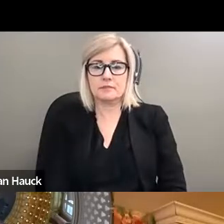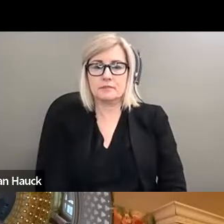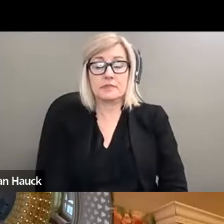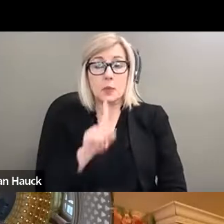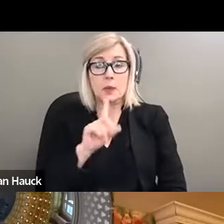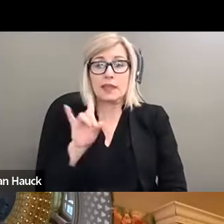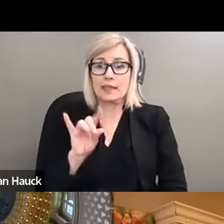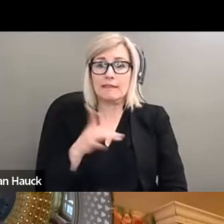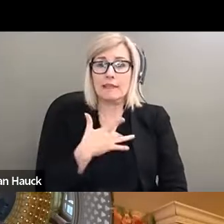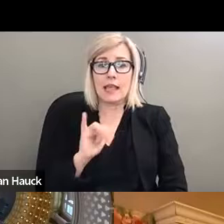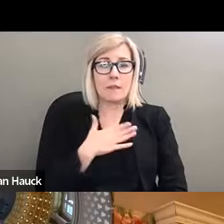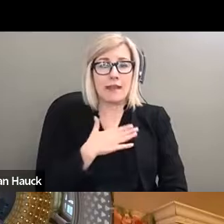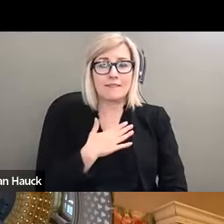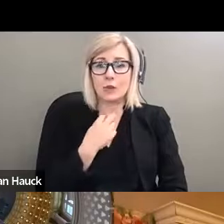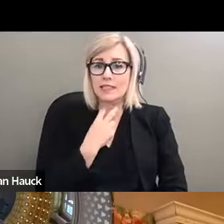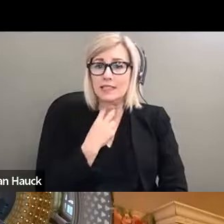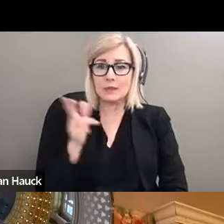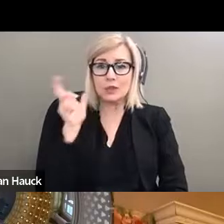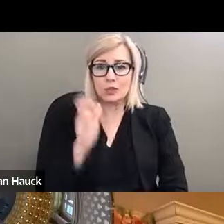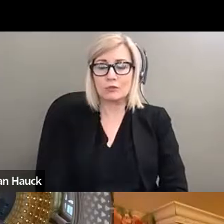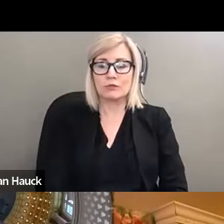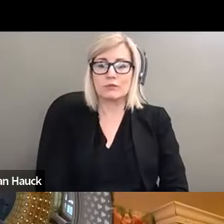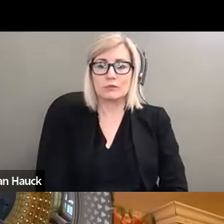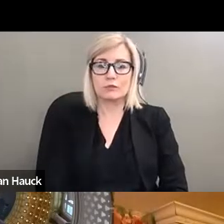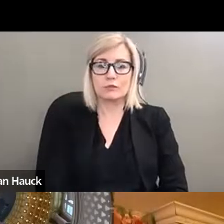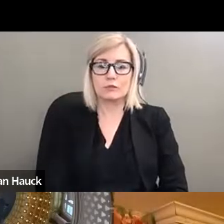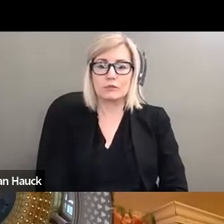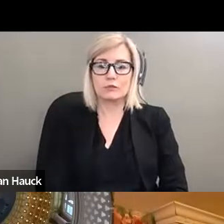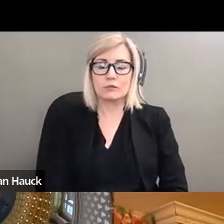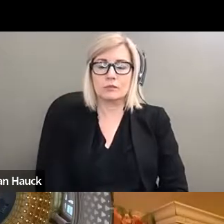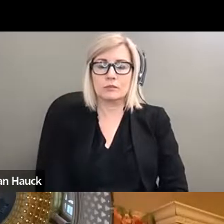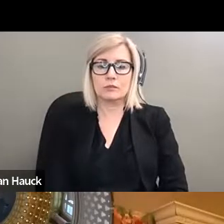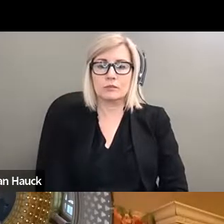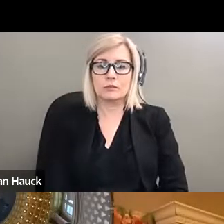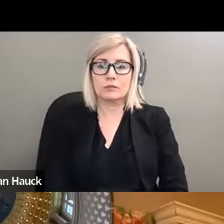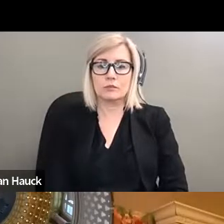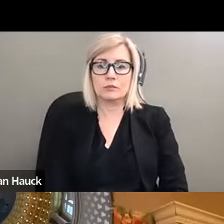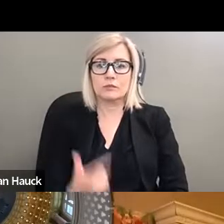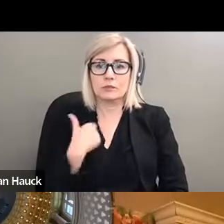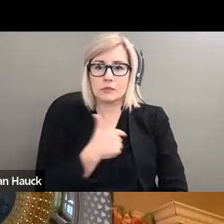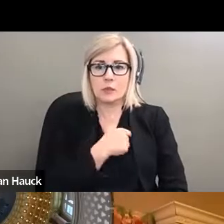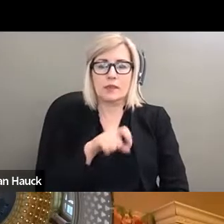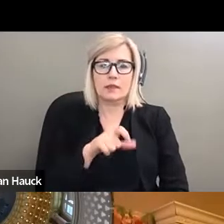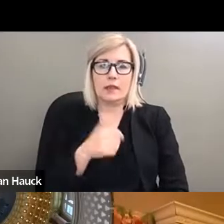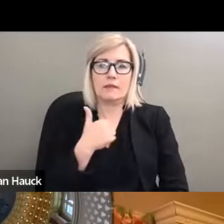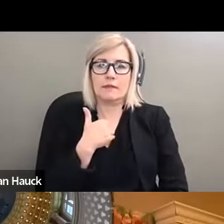my voice was heard. And we need advocates like Garrett and